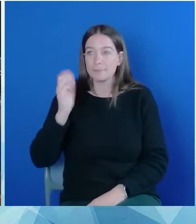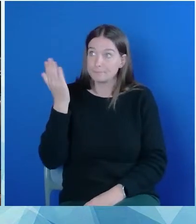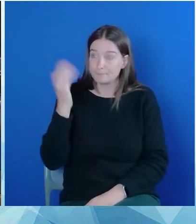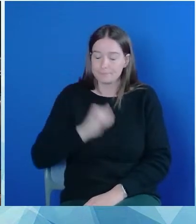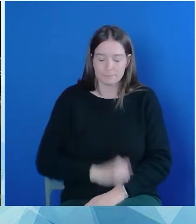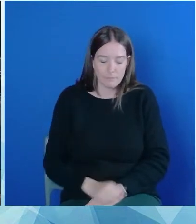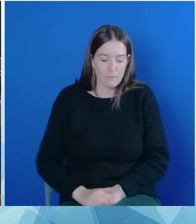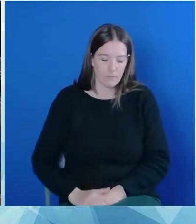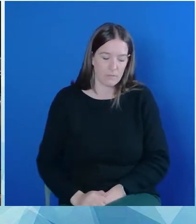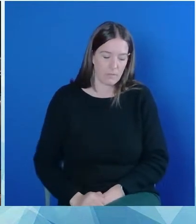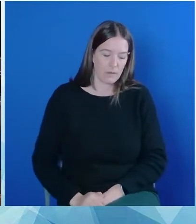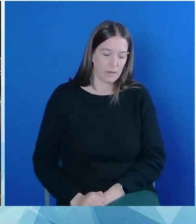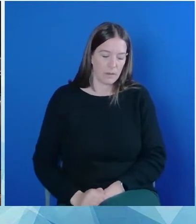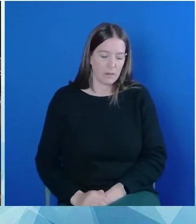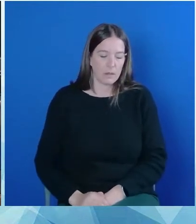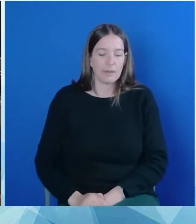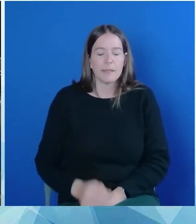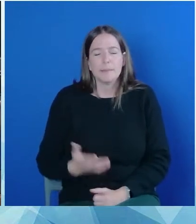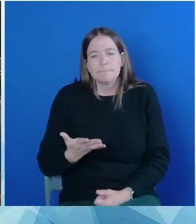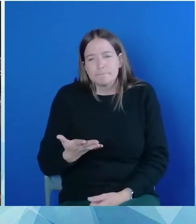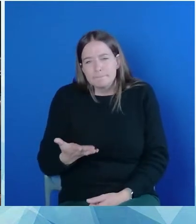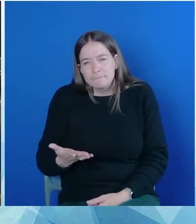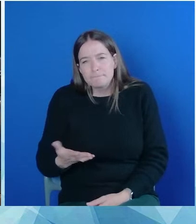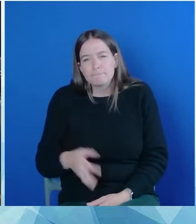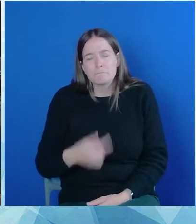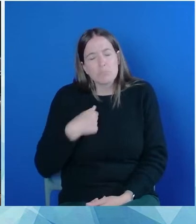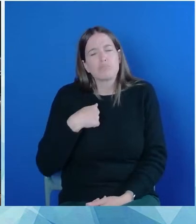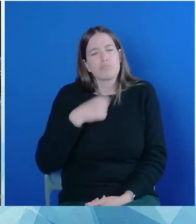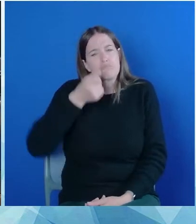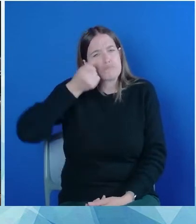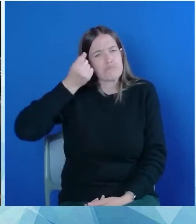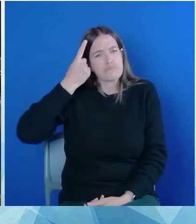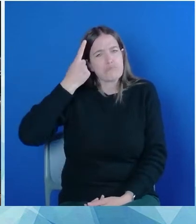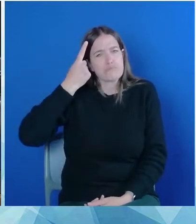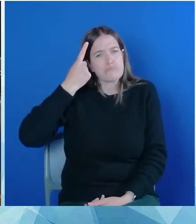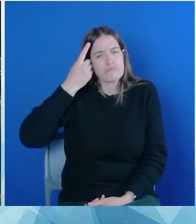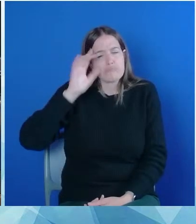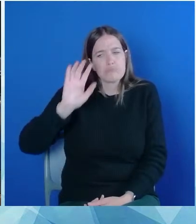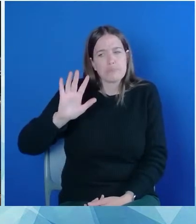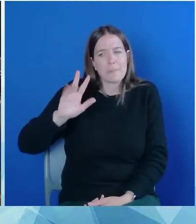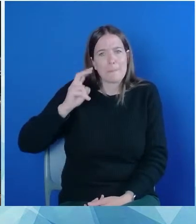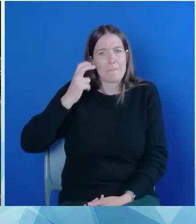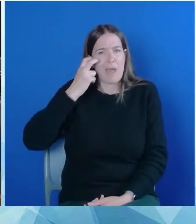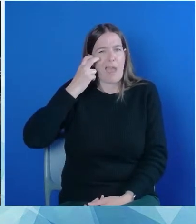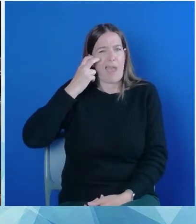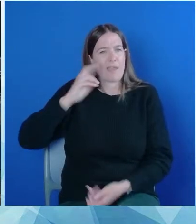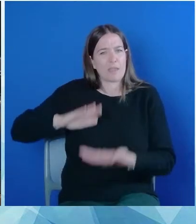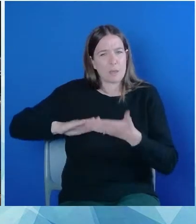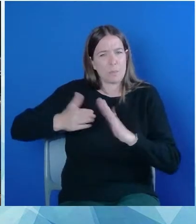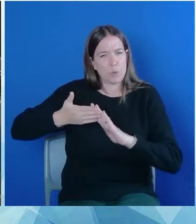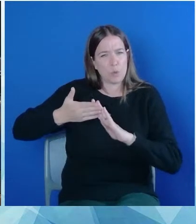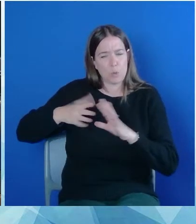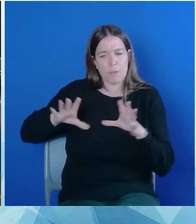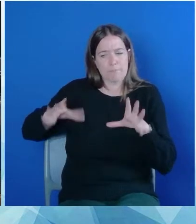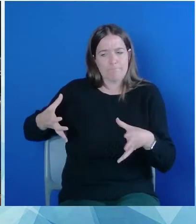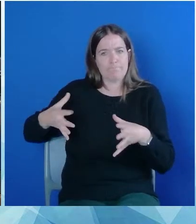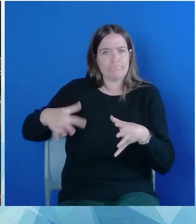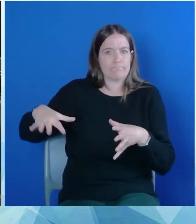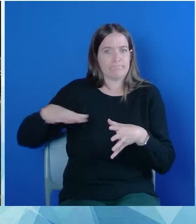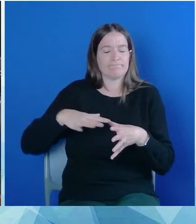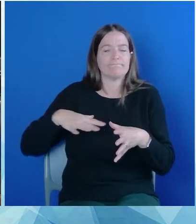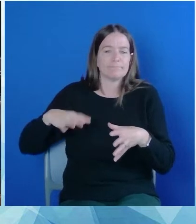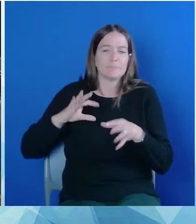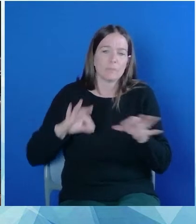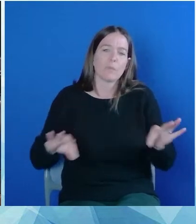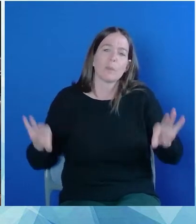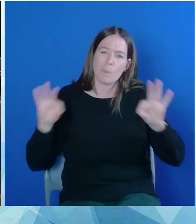I think, particularly, I mean, I understand in the blind community, it's important to have